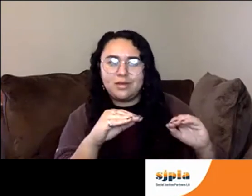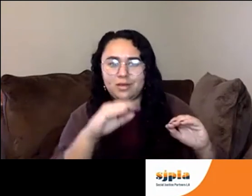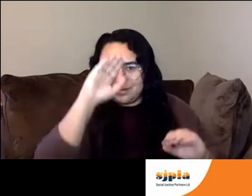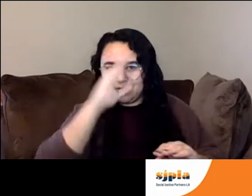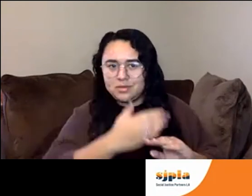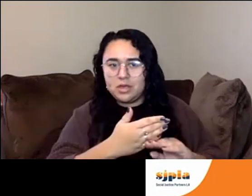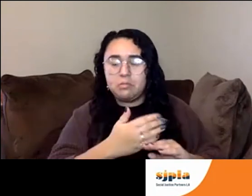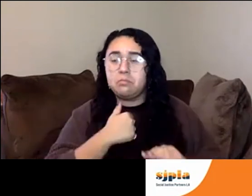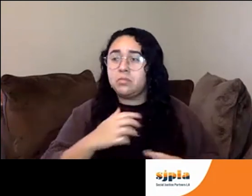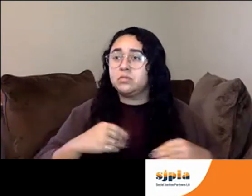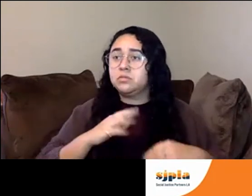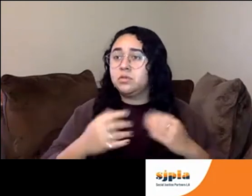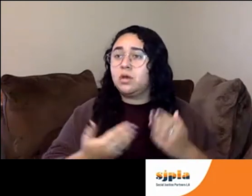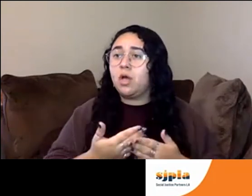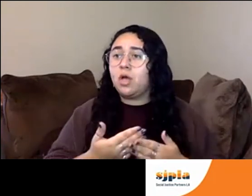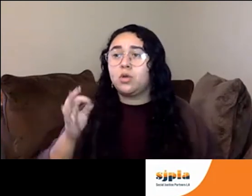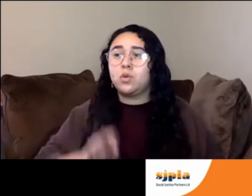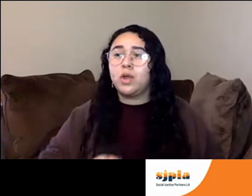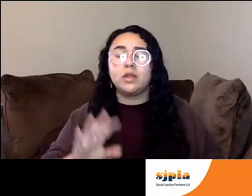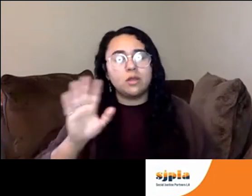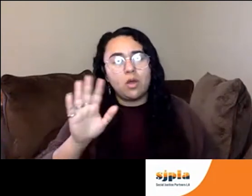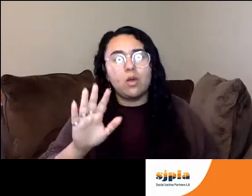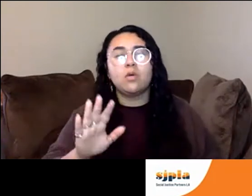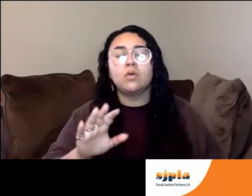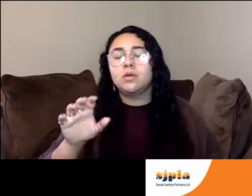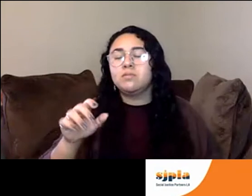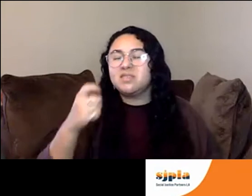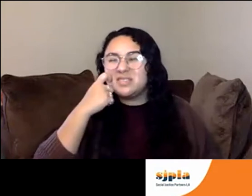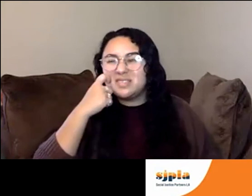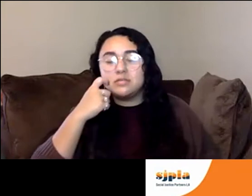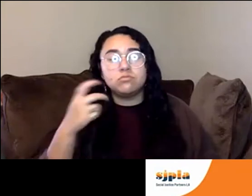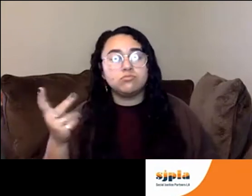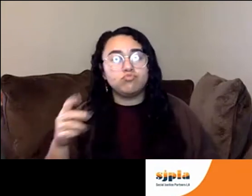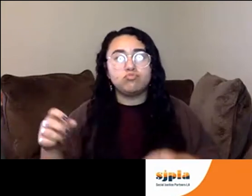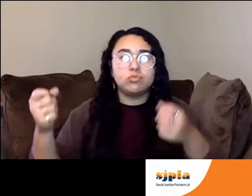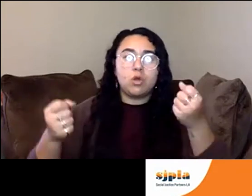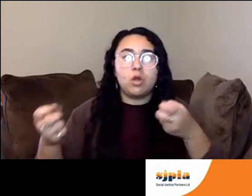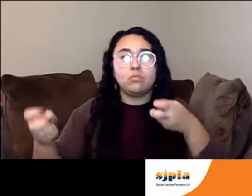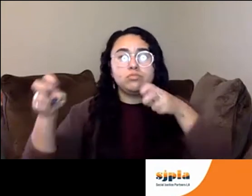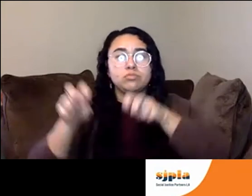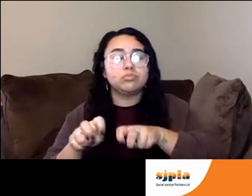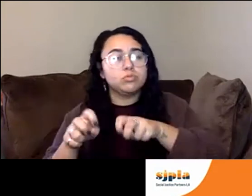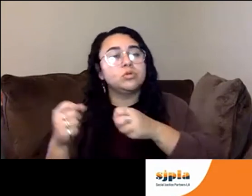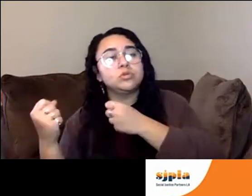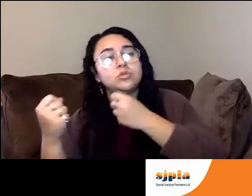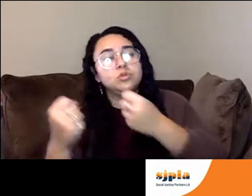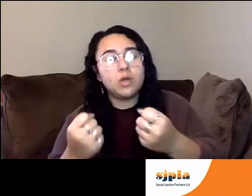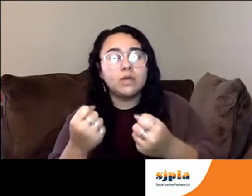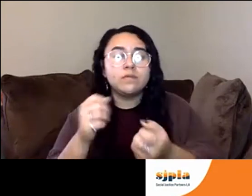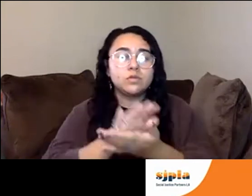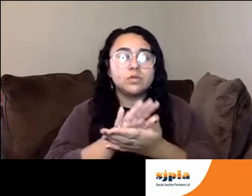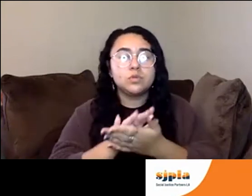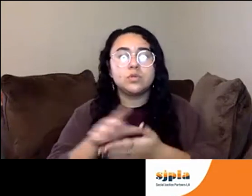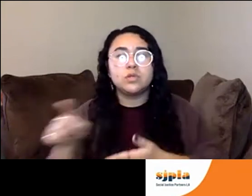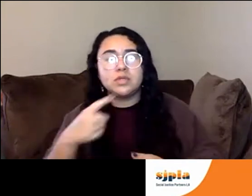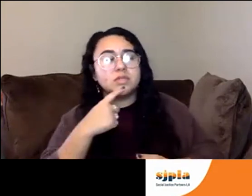the credit, but the other day he started talking to me while we were driving to school about youth incarceration, which I didn't necessarily